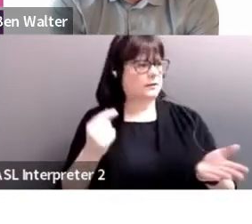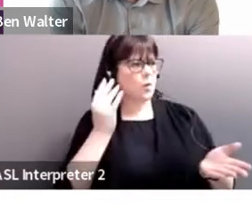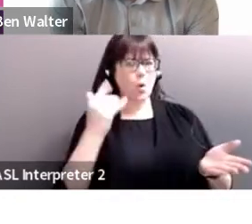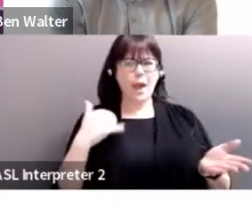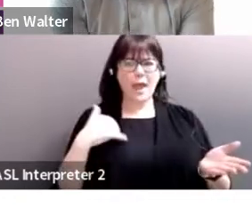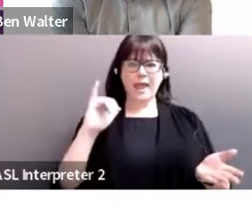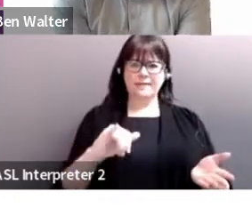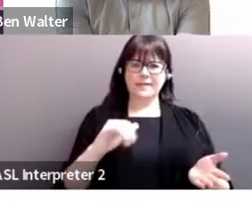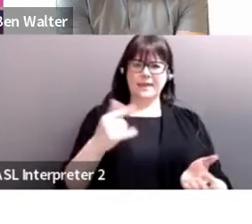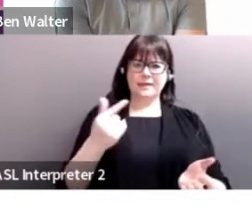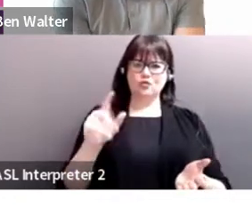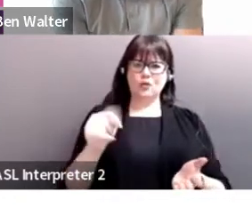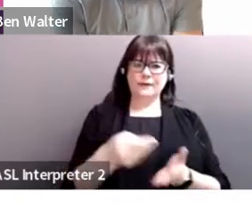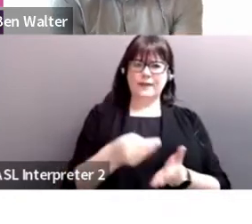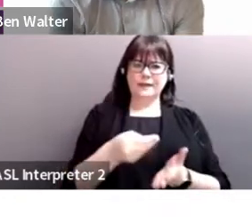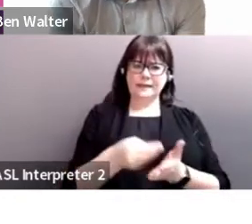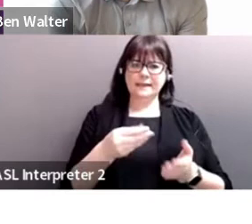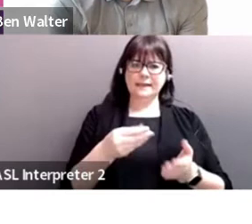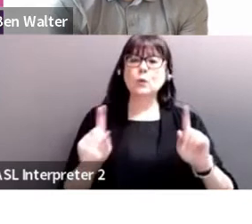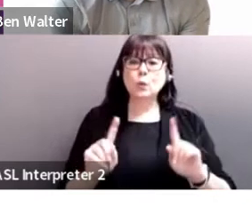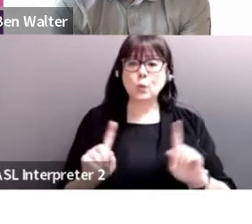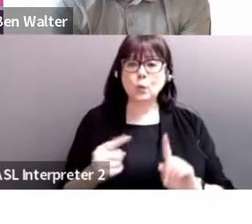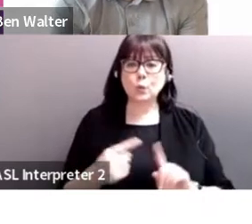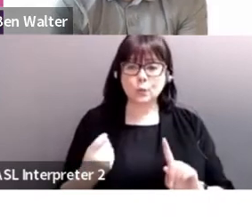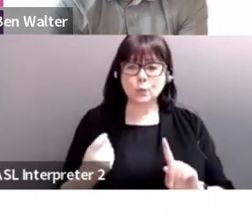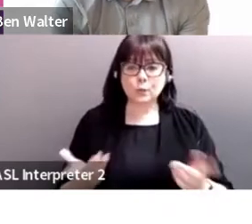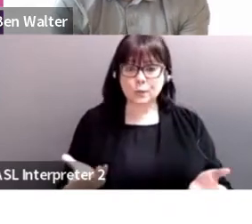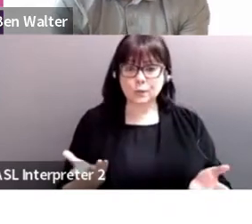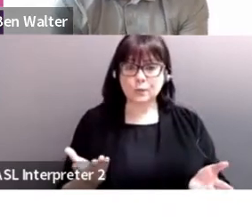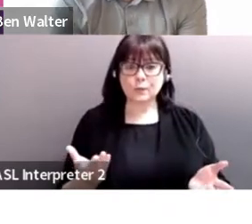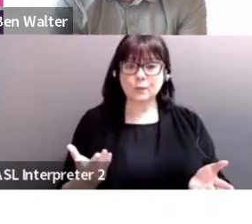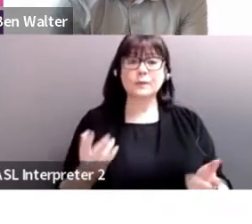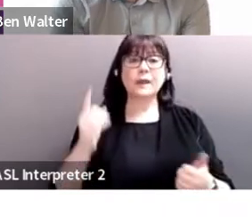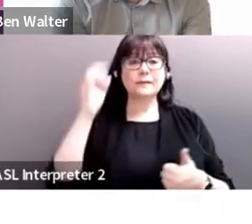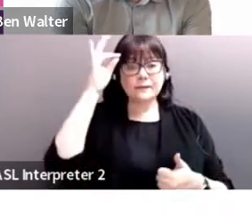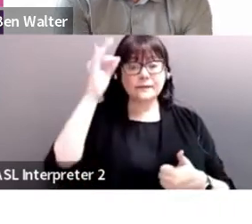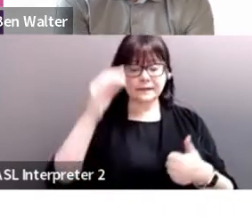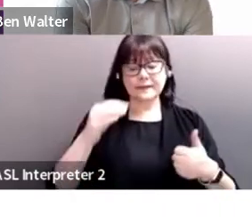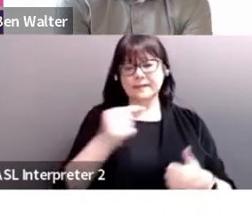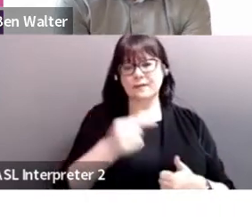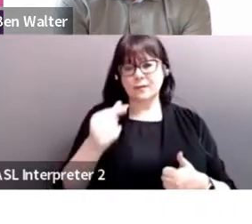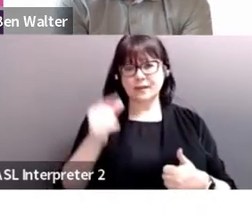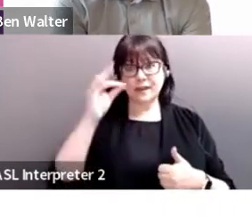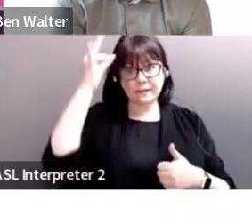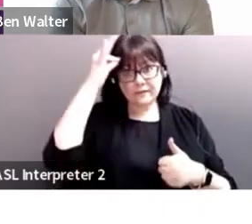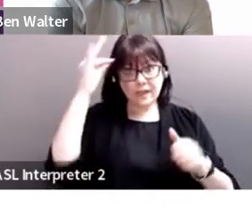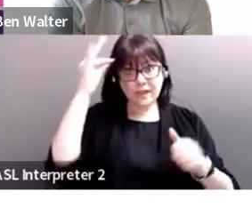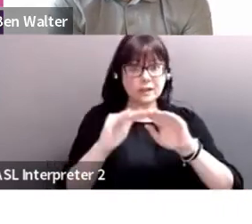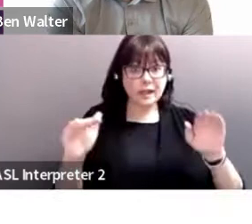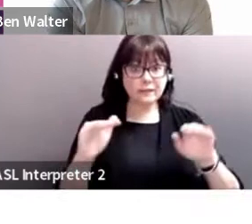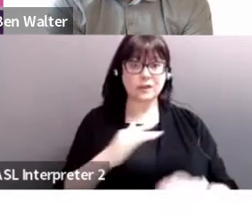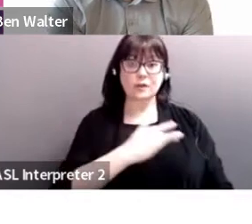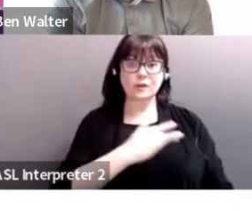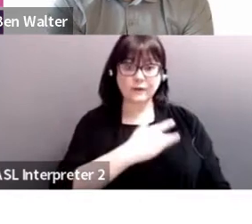from? So grant funding is coming from the federal, municipal, provincial level governments, and it is really their